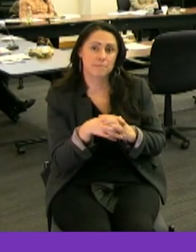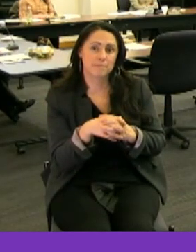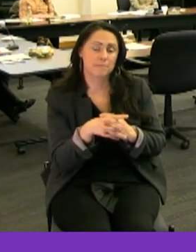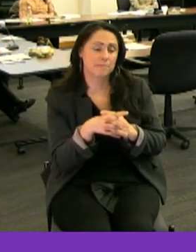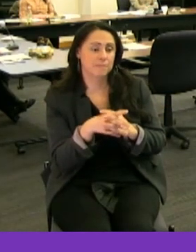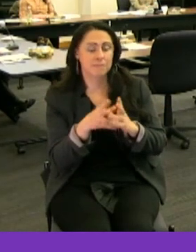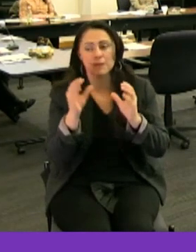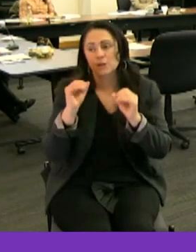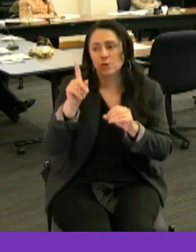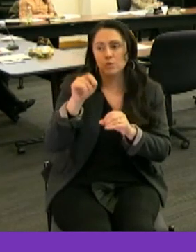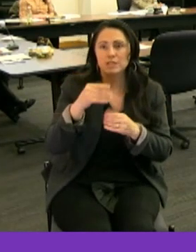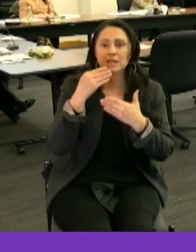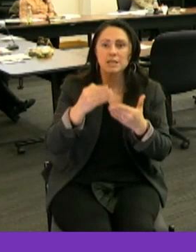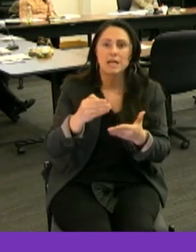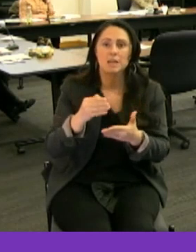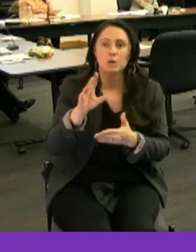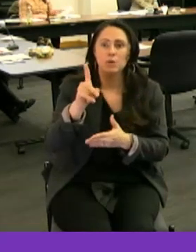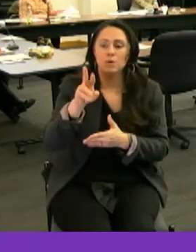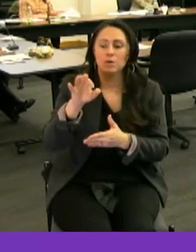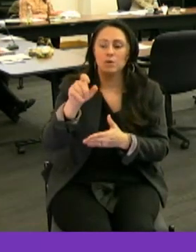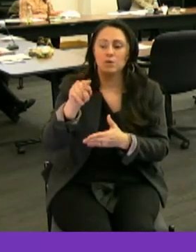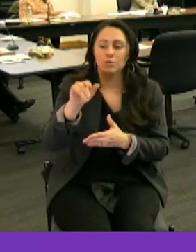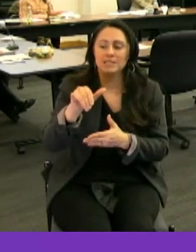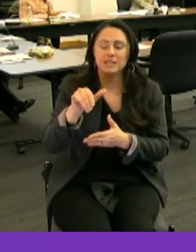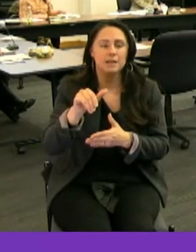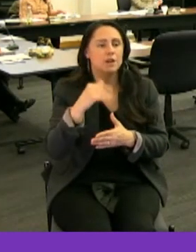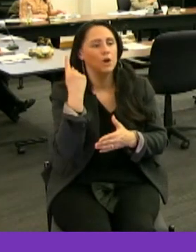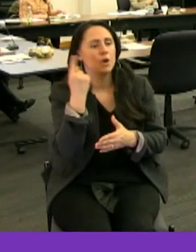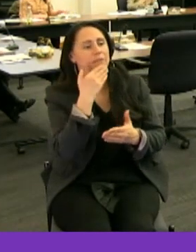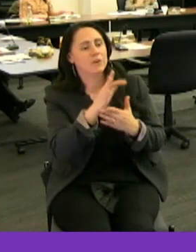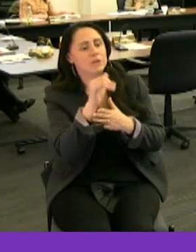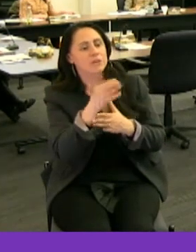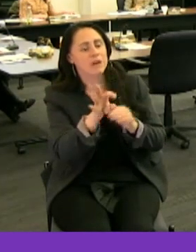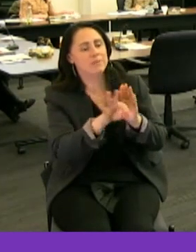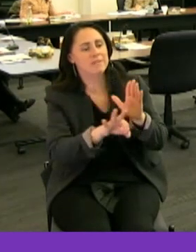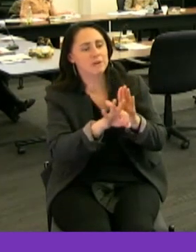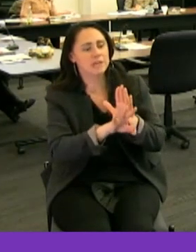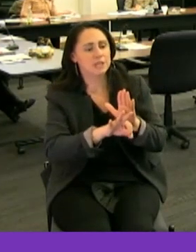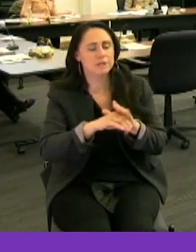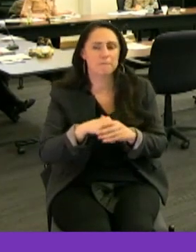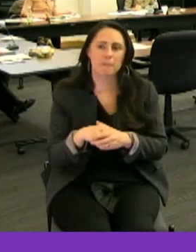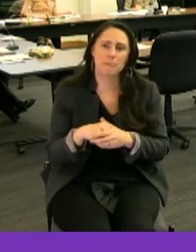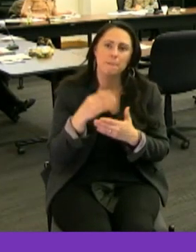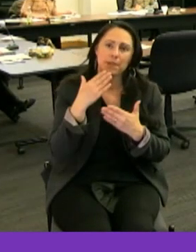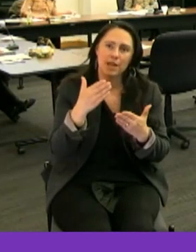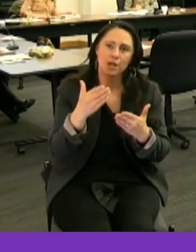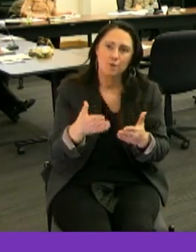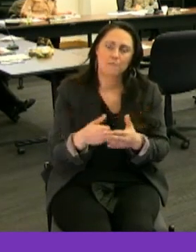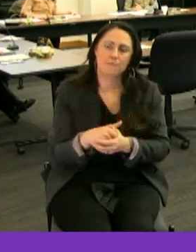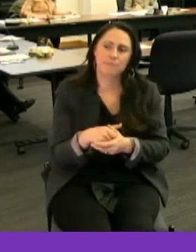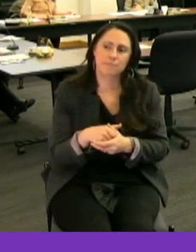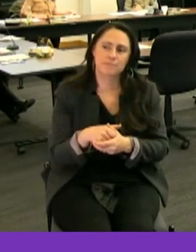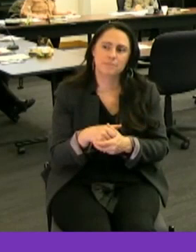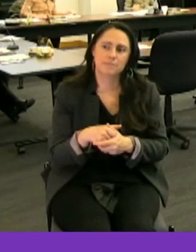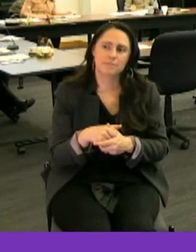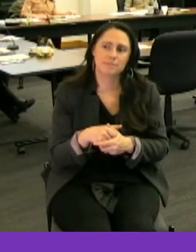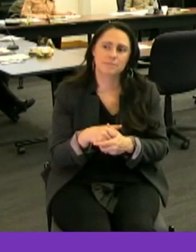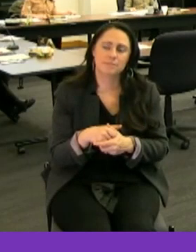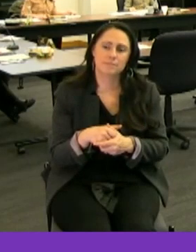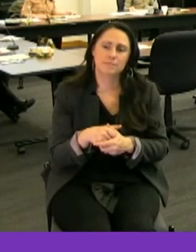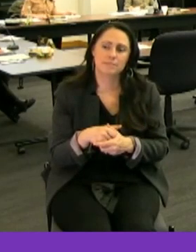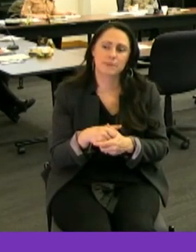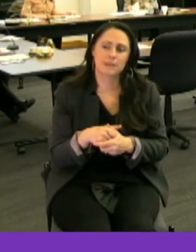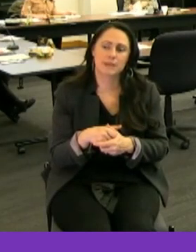No questions. Thank you, Christy. Thank you. Always a great job for the foundation. Thank you. Thank